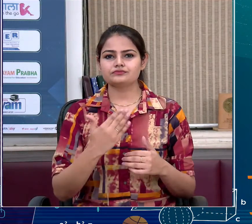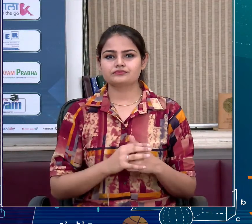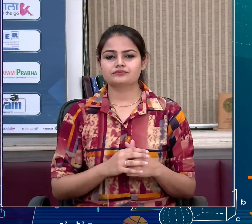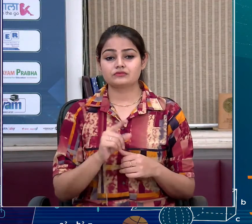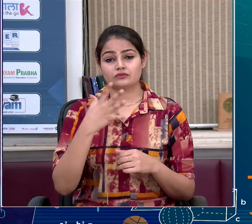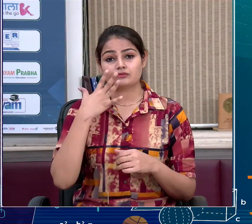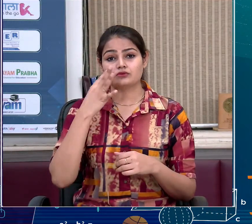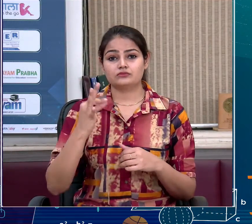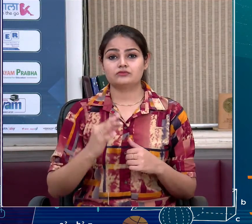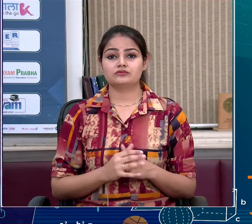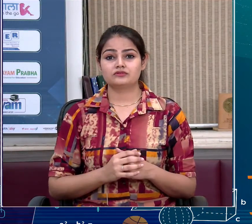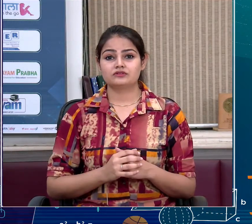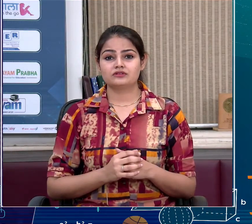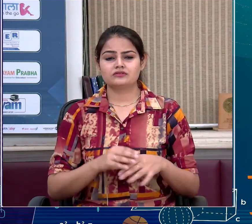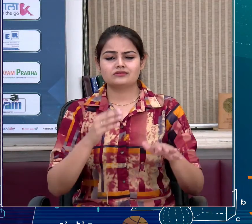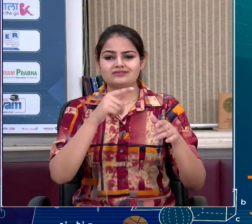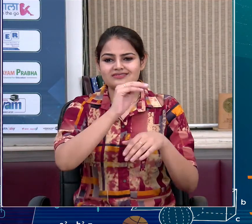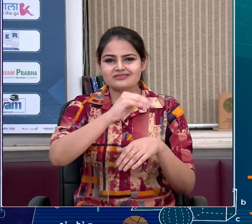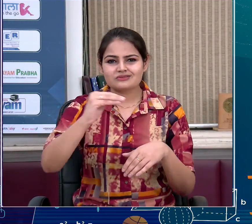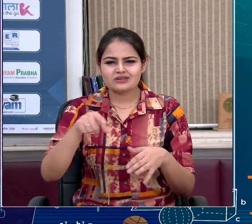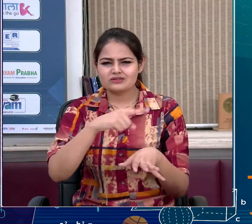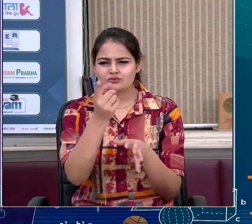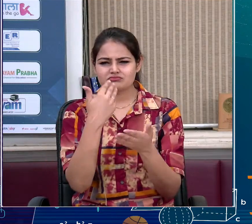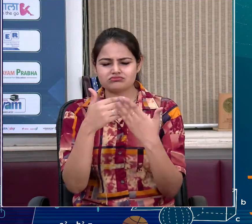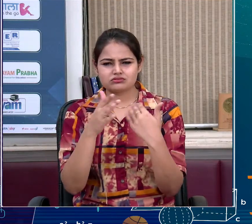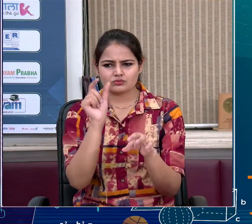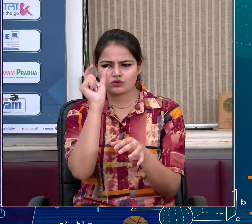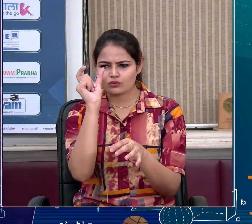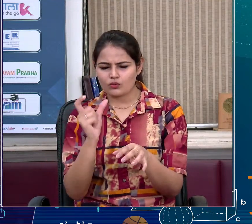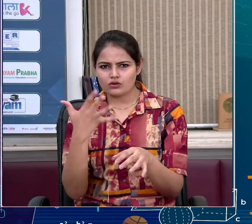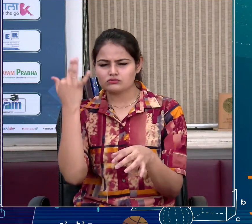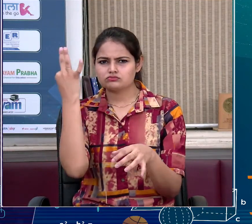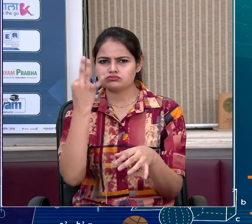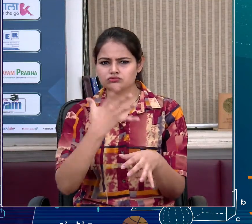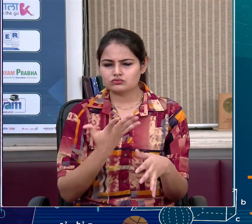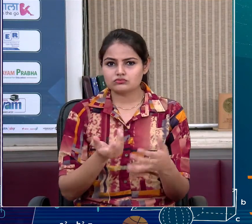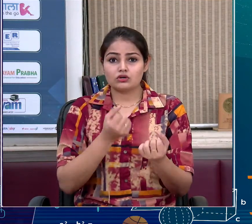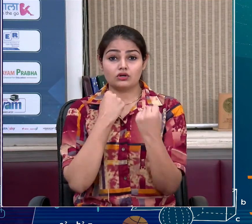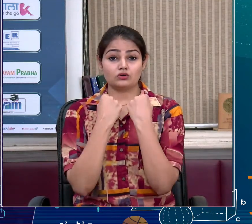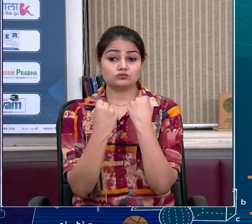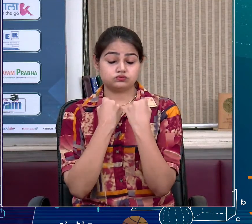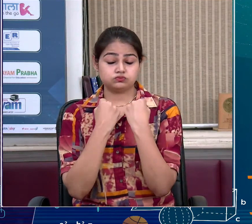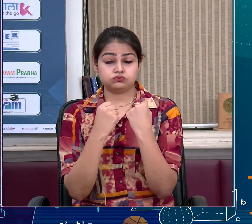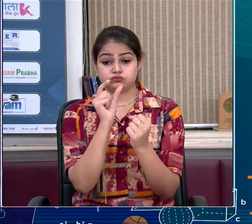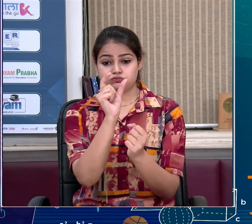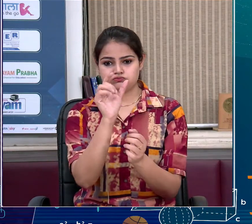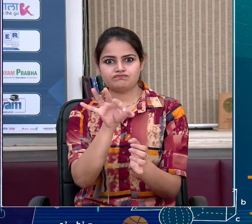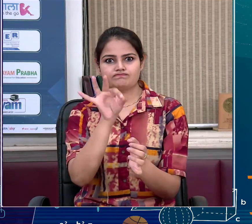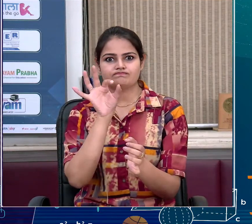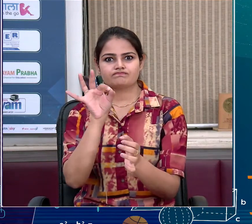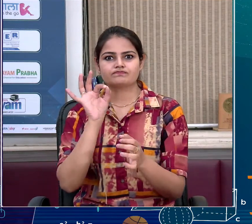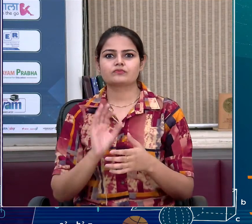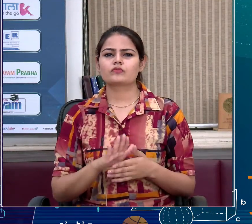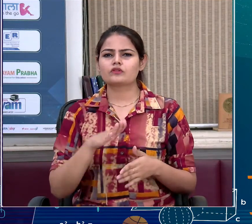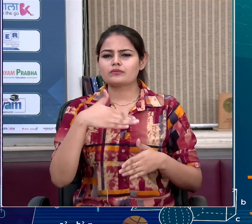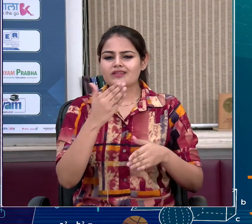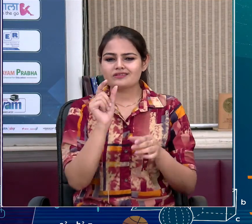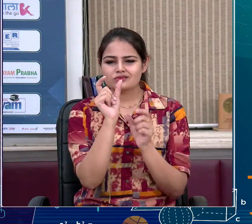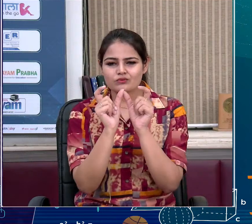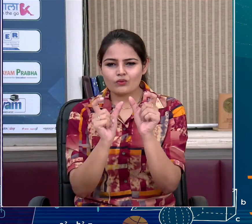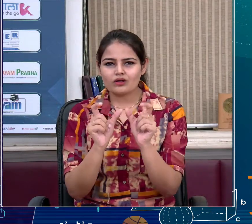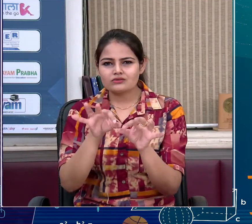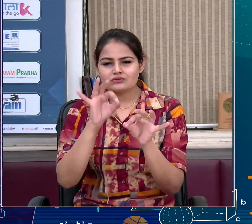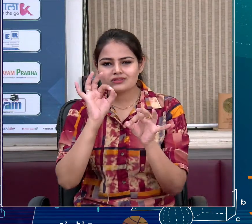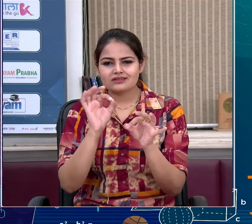thing. The child can make a note of those words. Second, with those words only, we can start looking at making